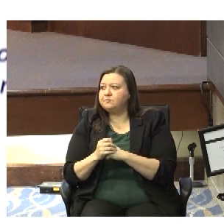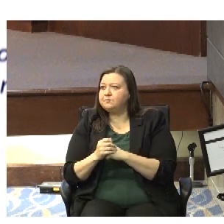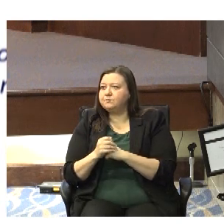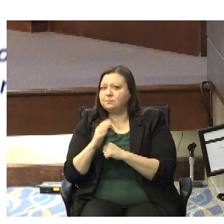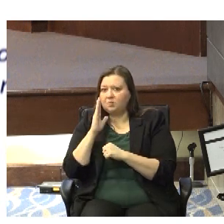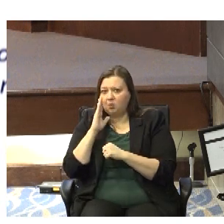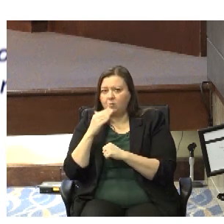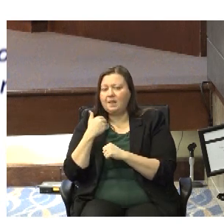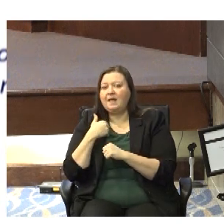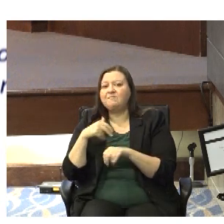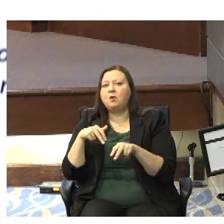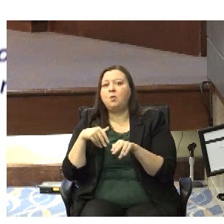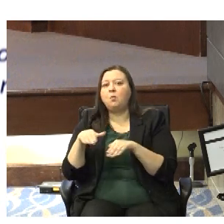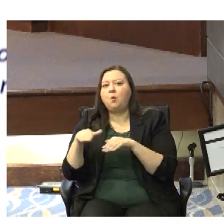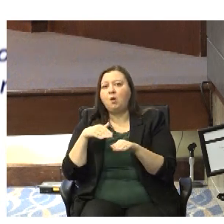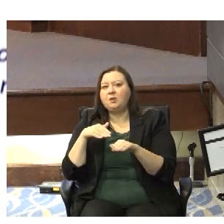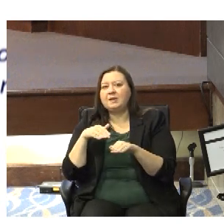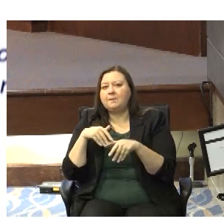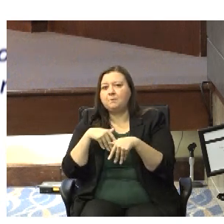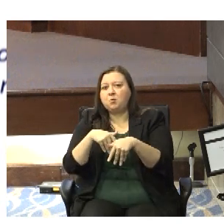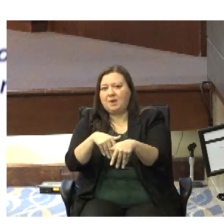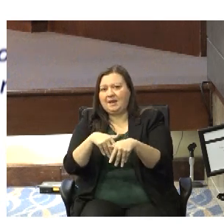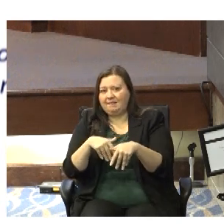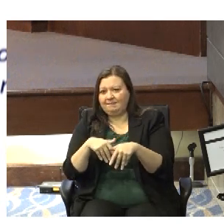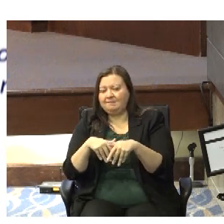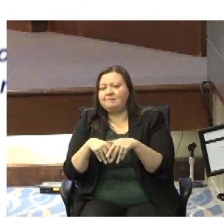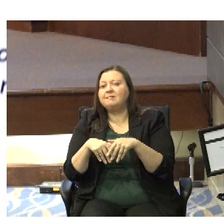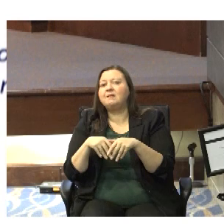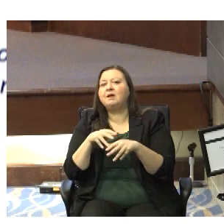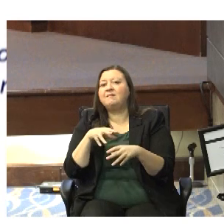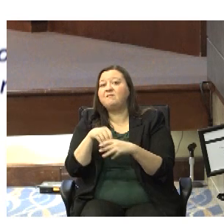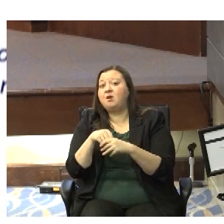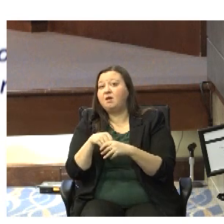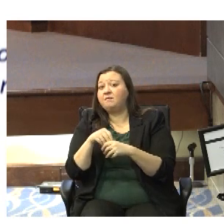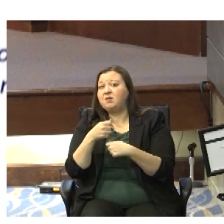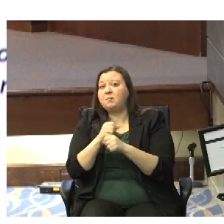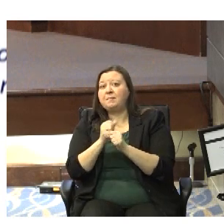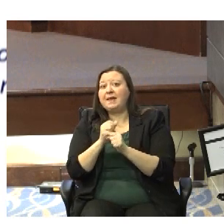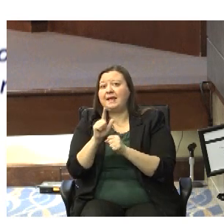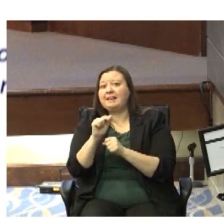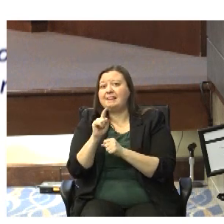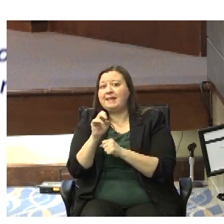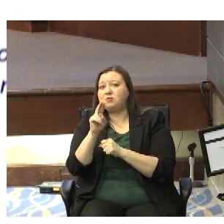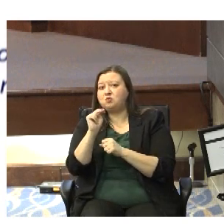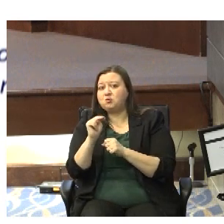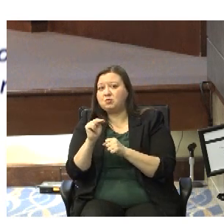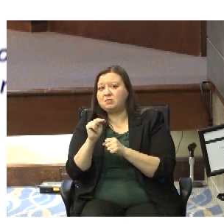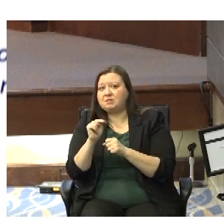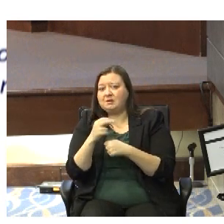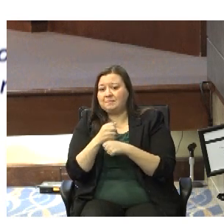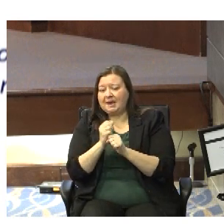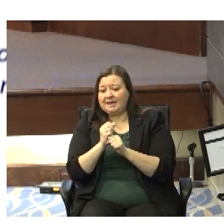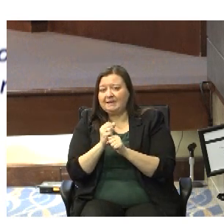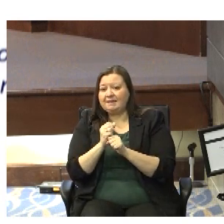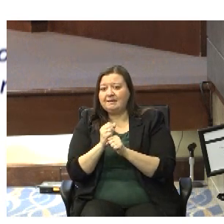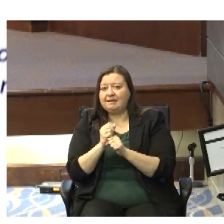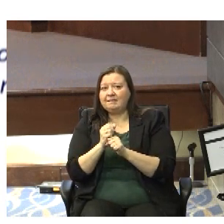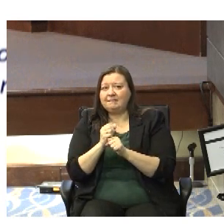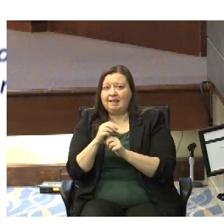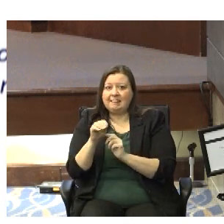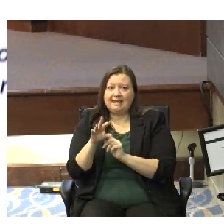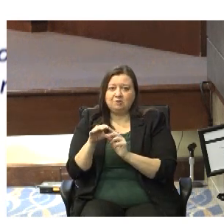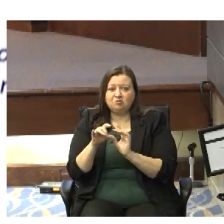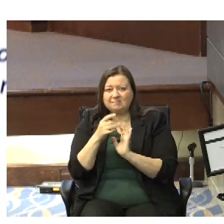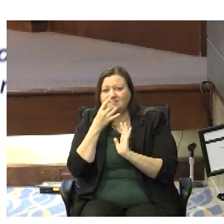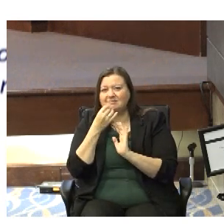we'll be having a walking lantern parade that'll feature, you can make lanterns at the event. You can make lanterns this week